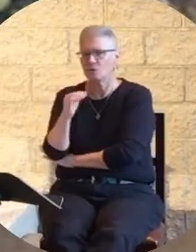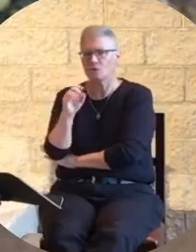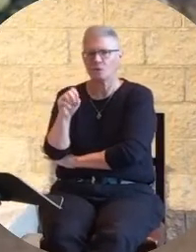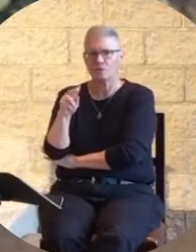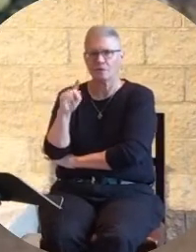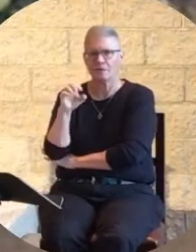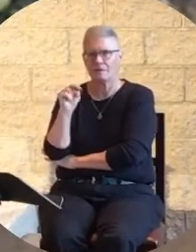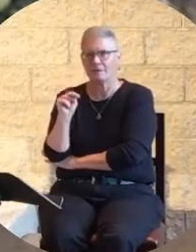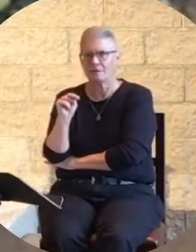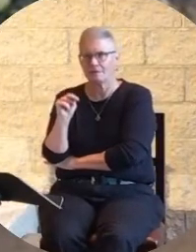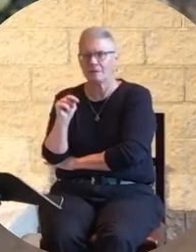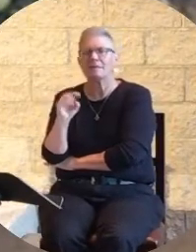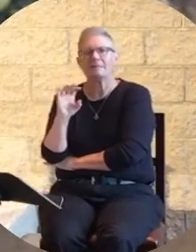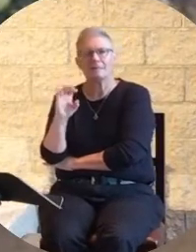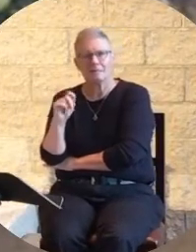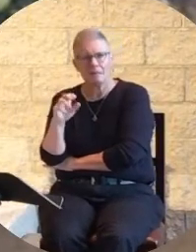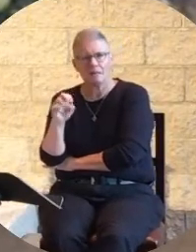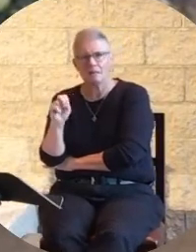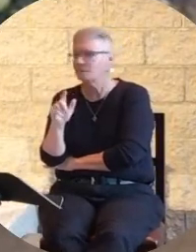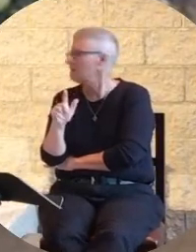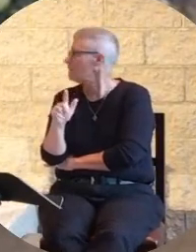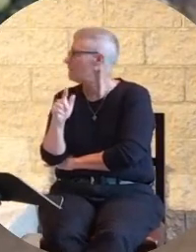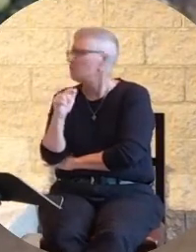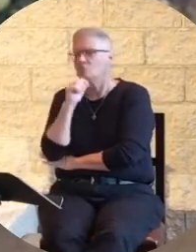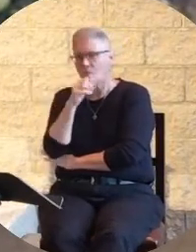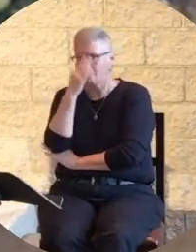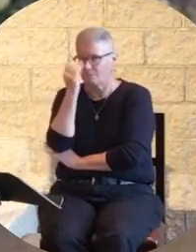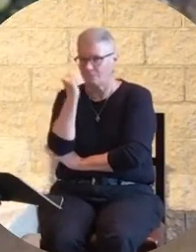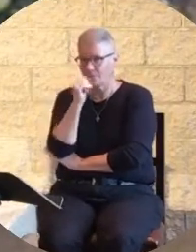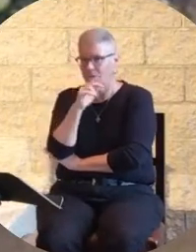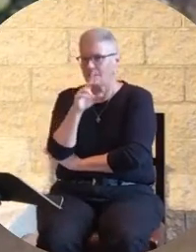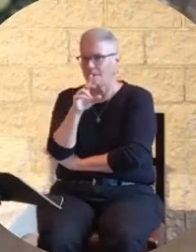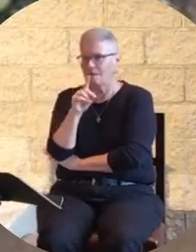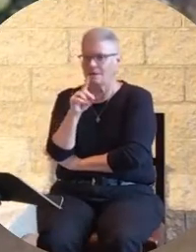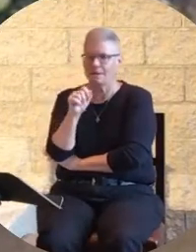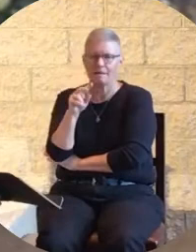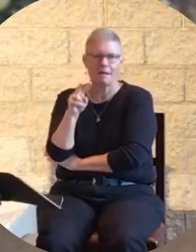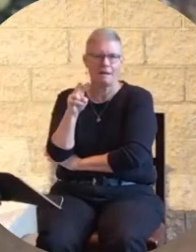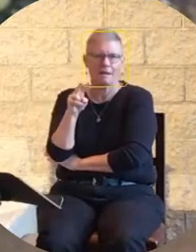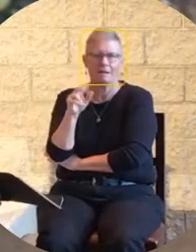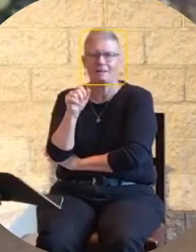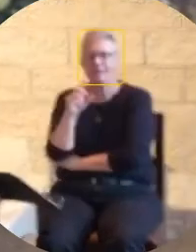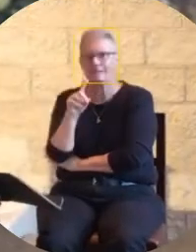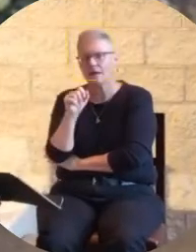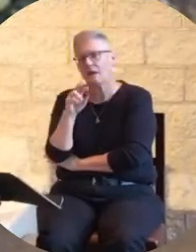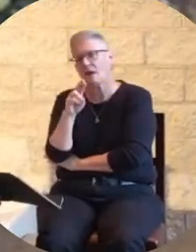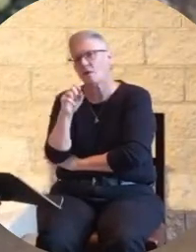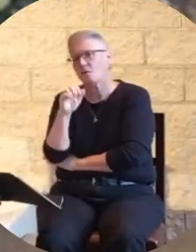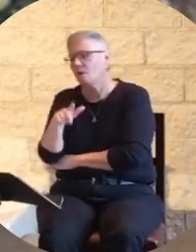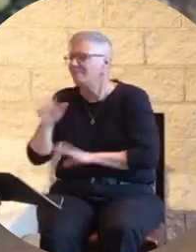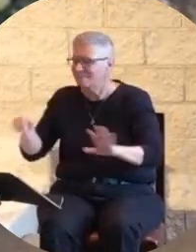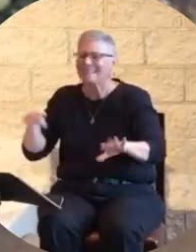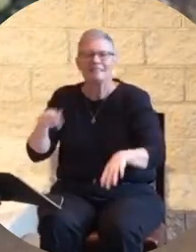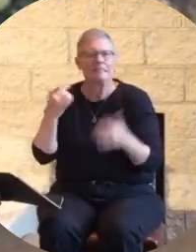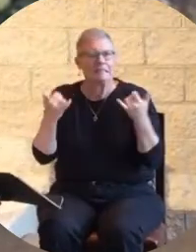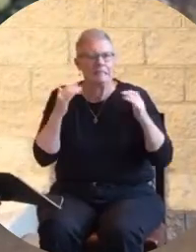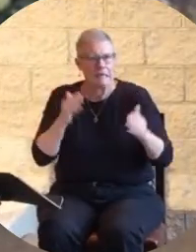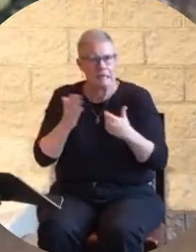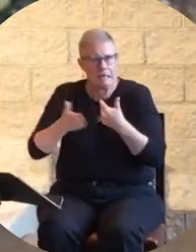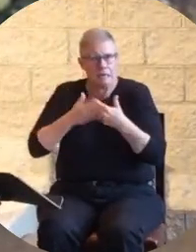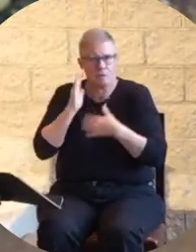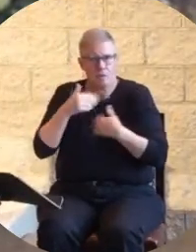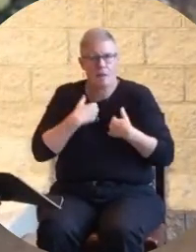on percussion. And the postlude today is brought to you as a video. It's a compilation of some spoken